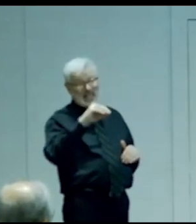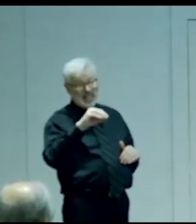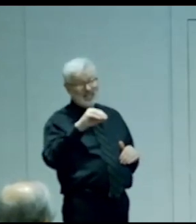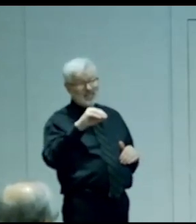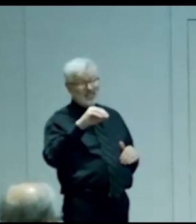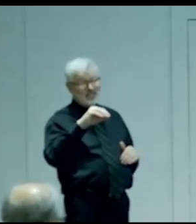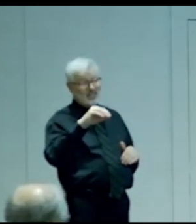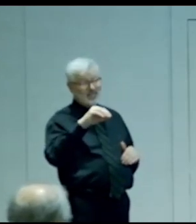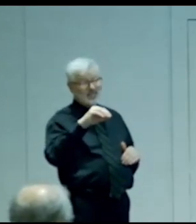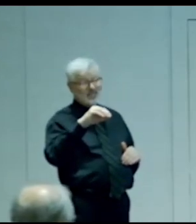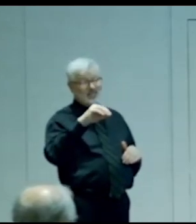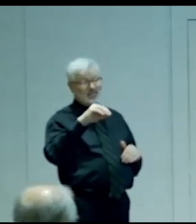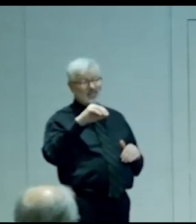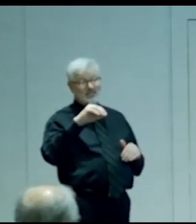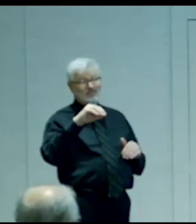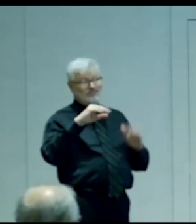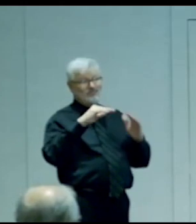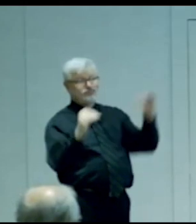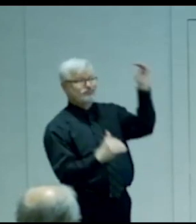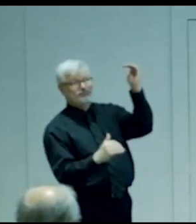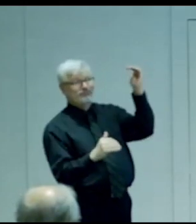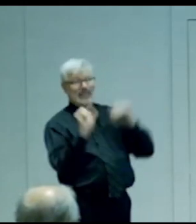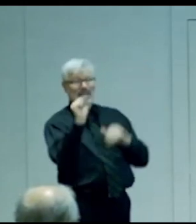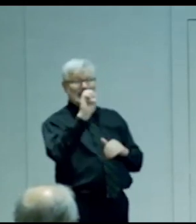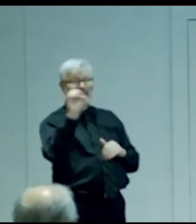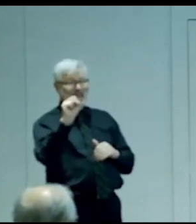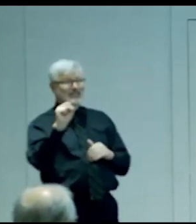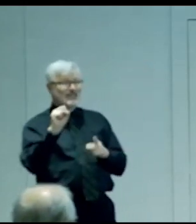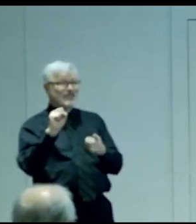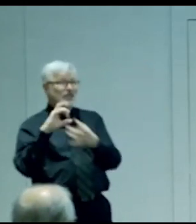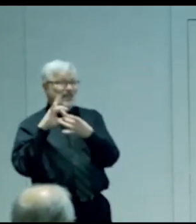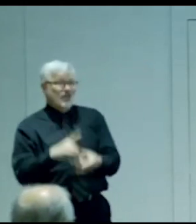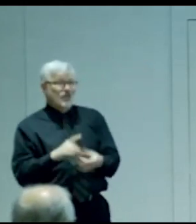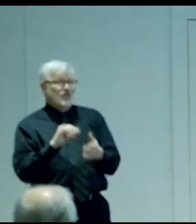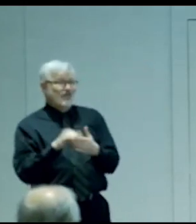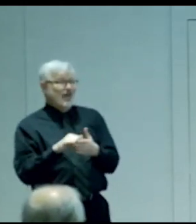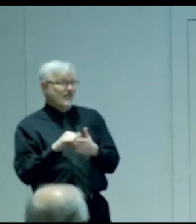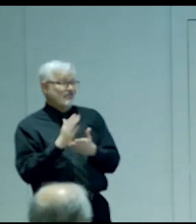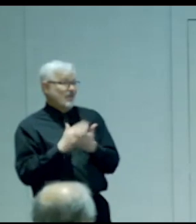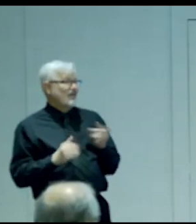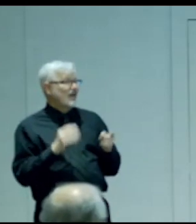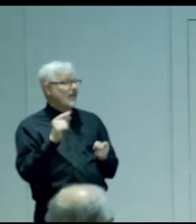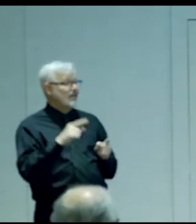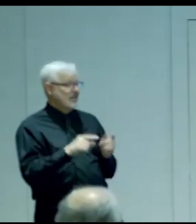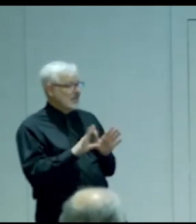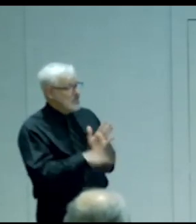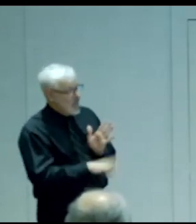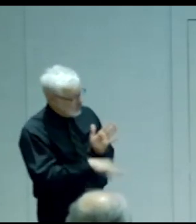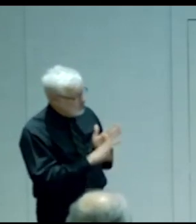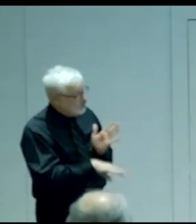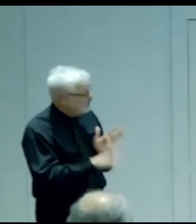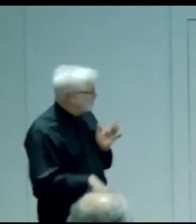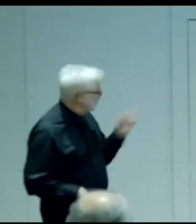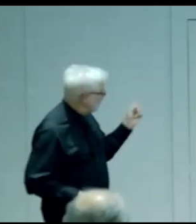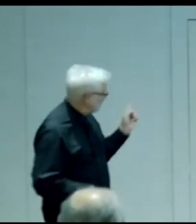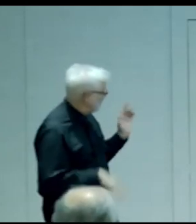of its total SES effect attributable to the indirect effect. And at the bottom of the slide, just to give